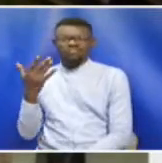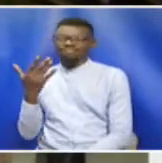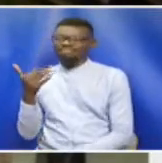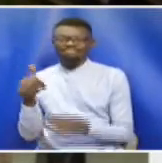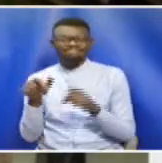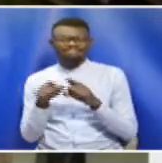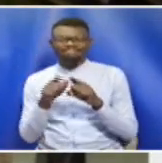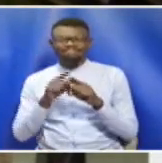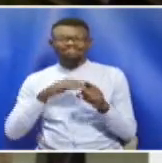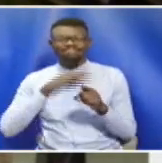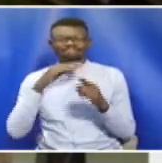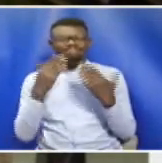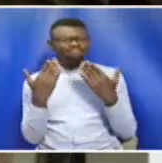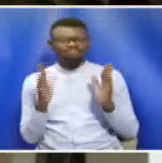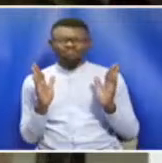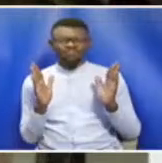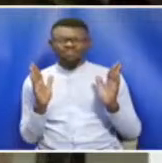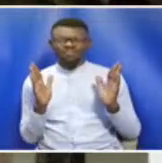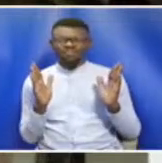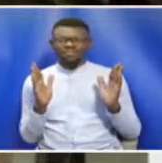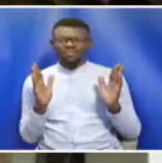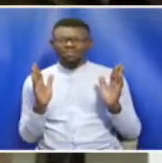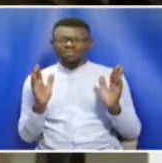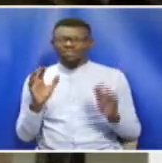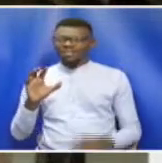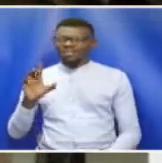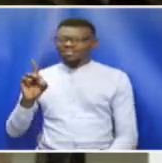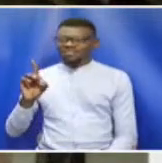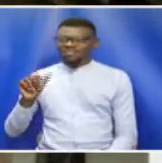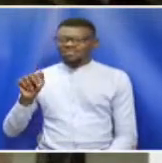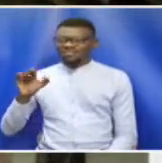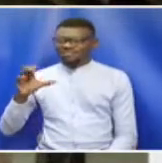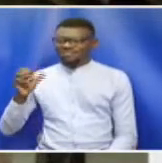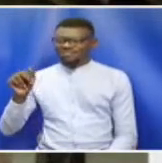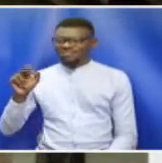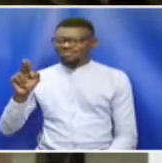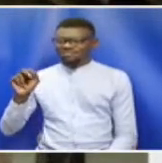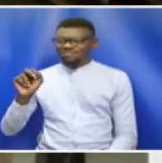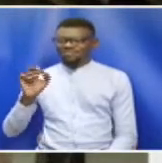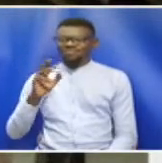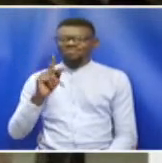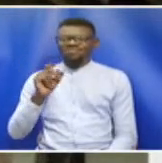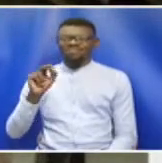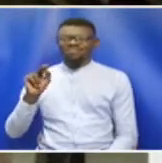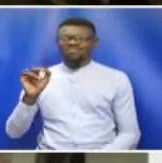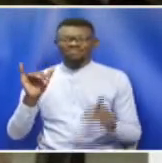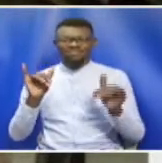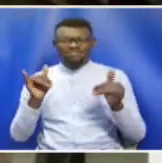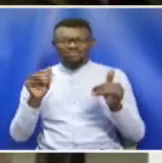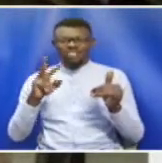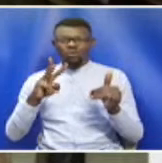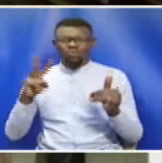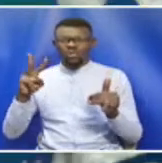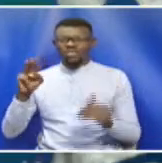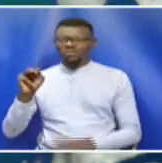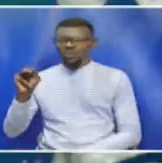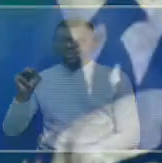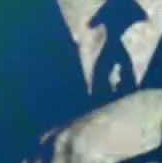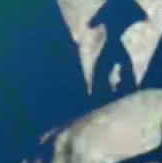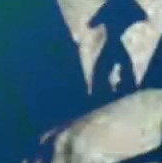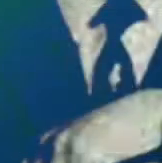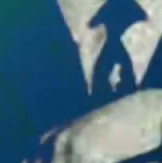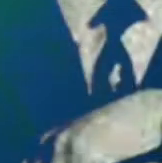died. Duncan Khaemba, KTN News, from West Mugirango Constituency, Nyamira County.